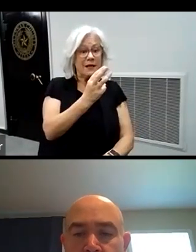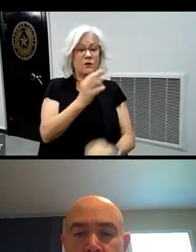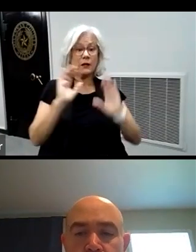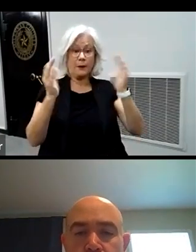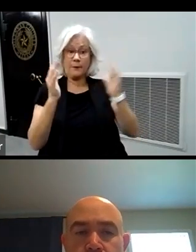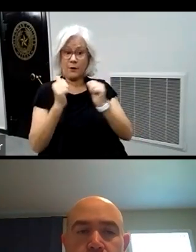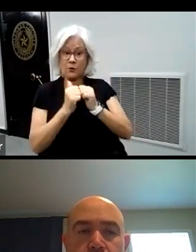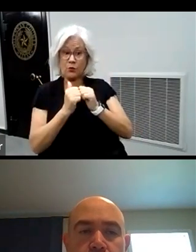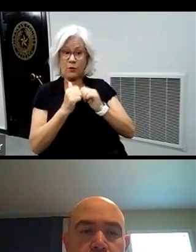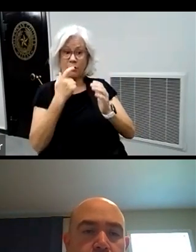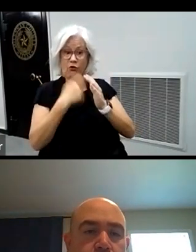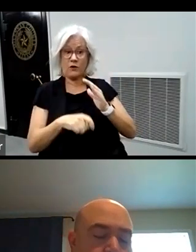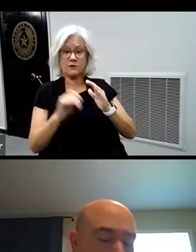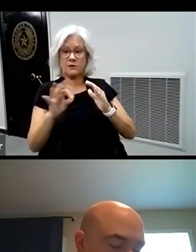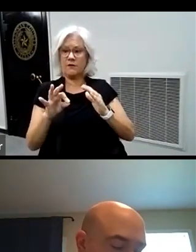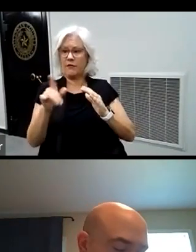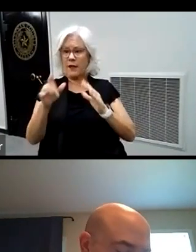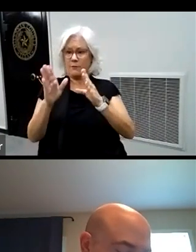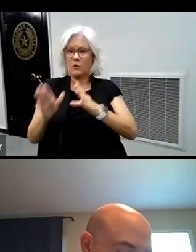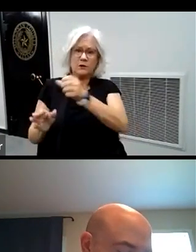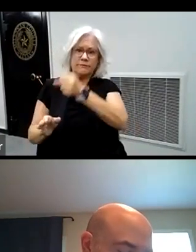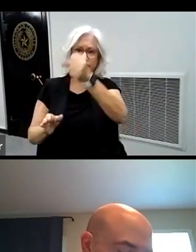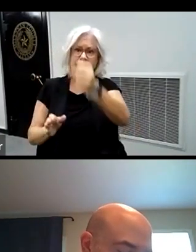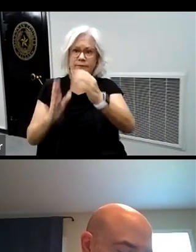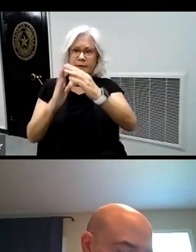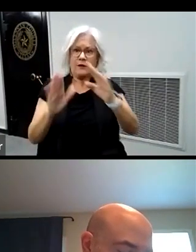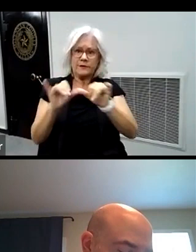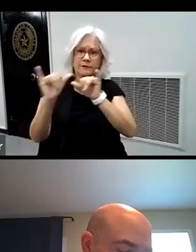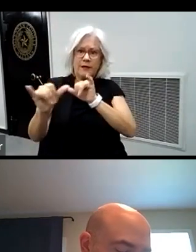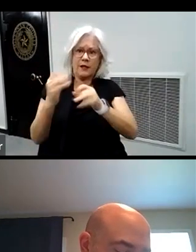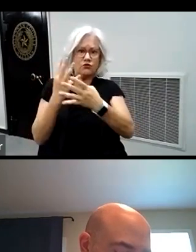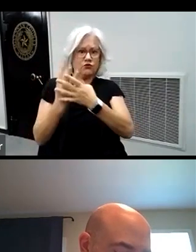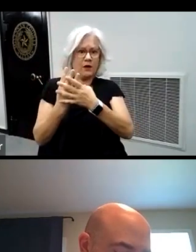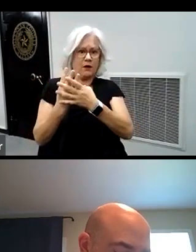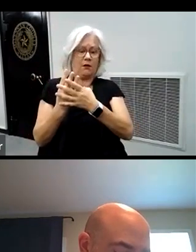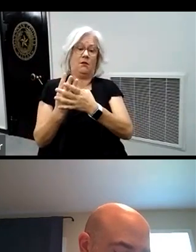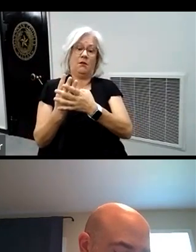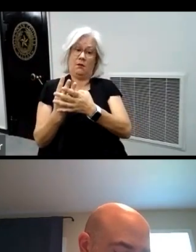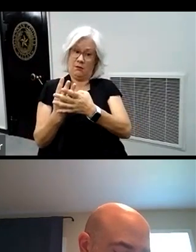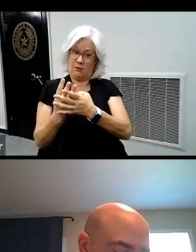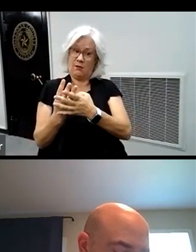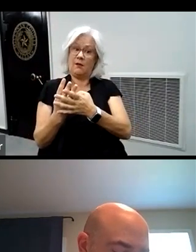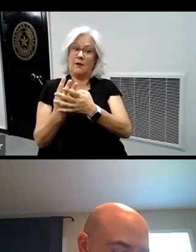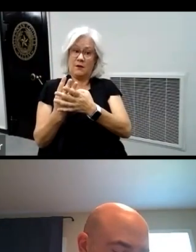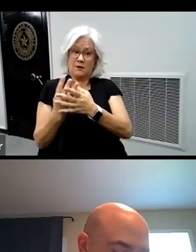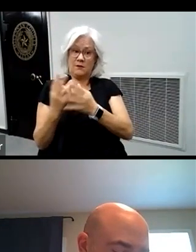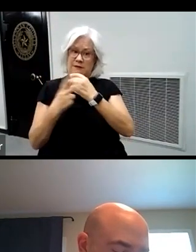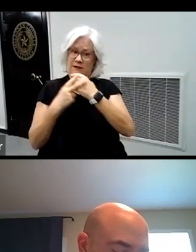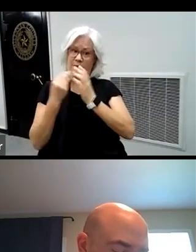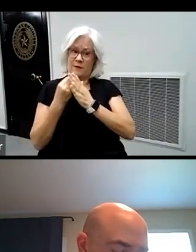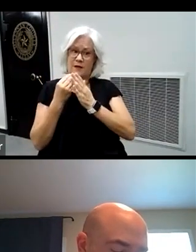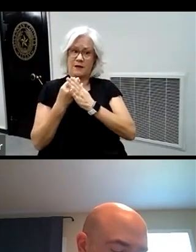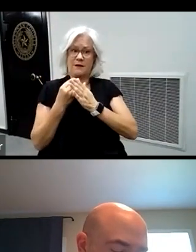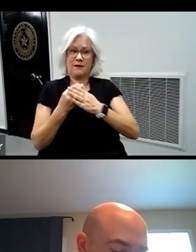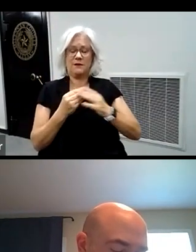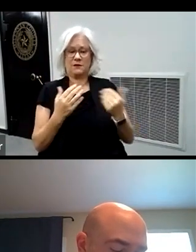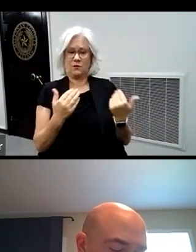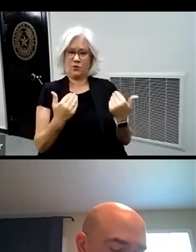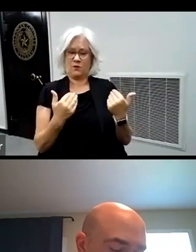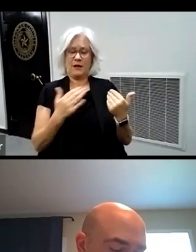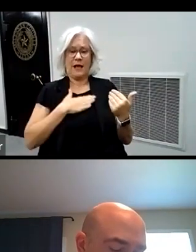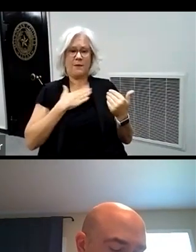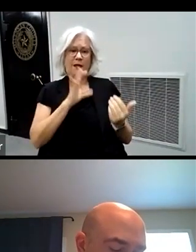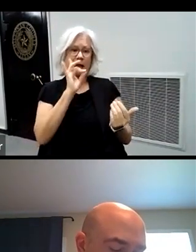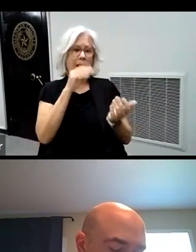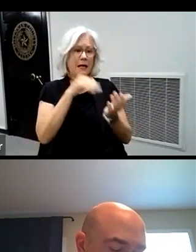of housing someone in the McLennan County Jail. So we're real happy to report the 8 million plus savings